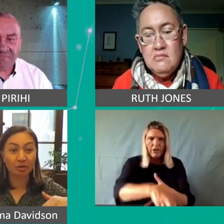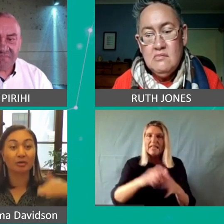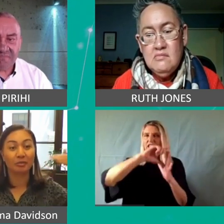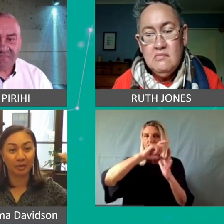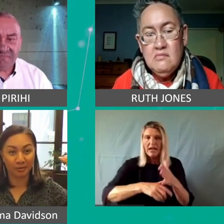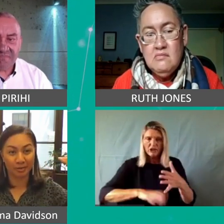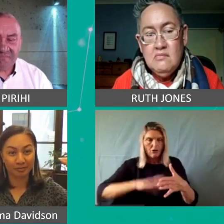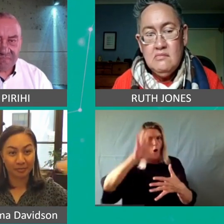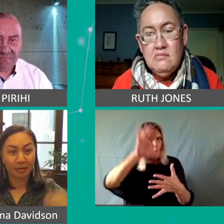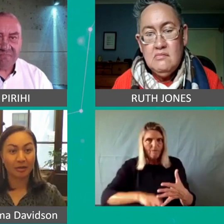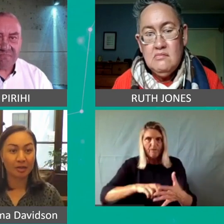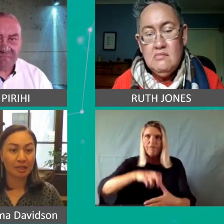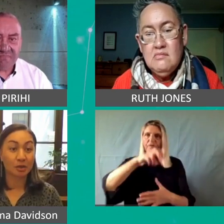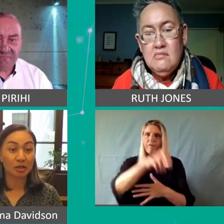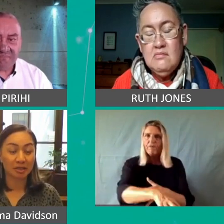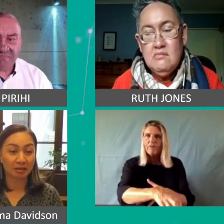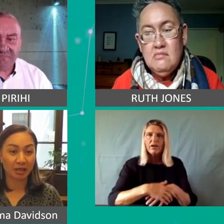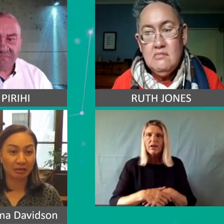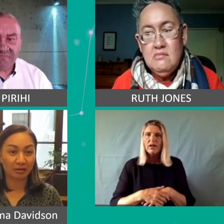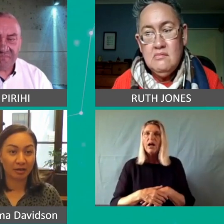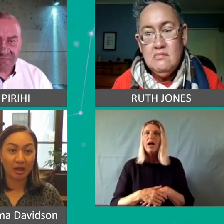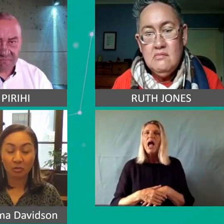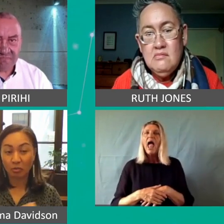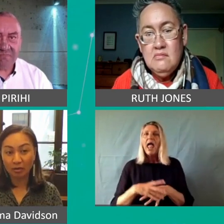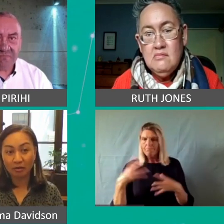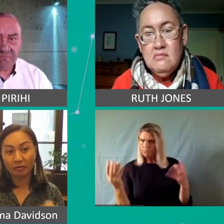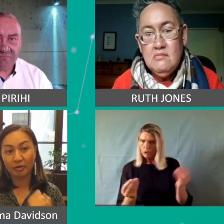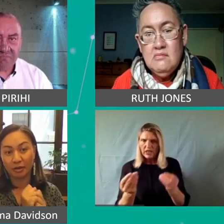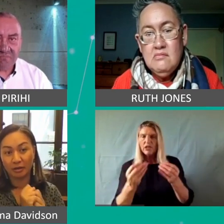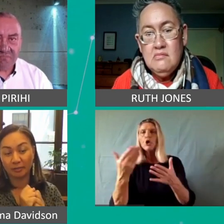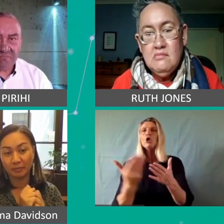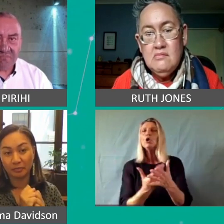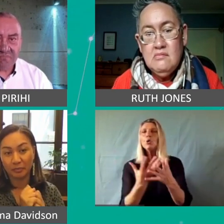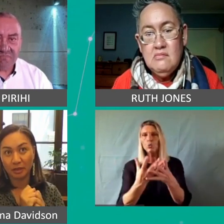also rebuild the solutions that are needed.